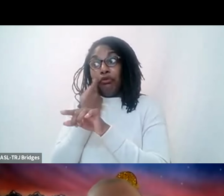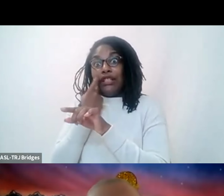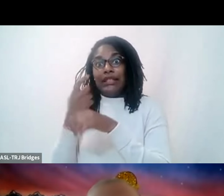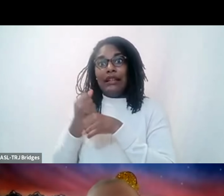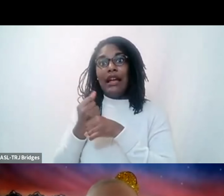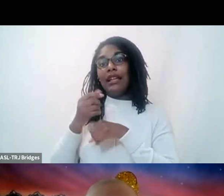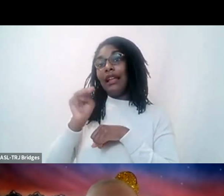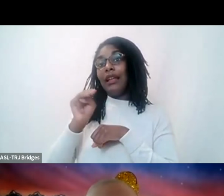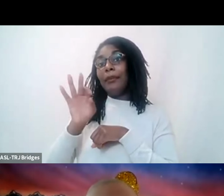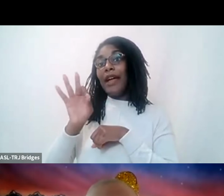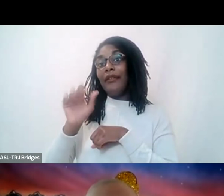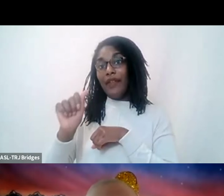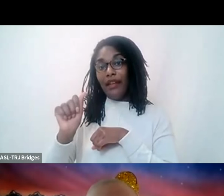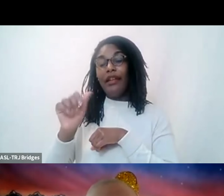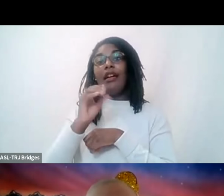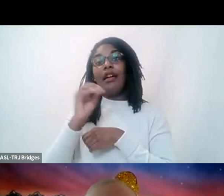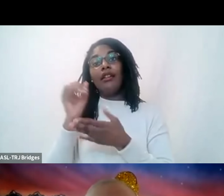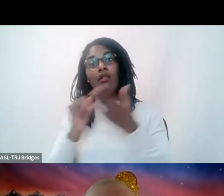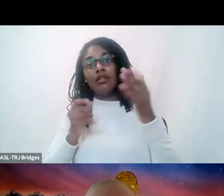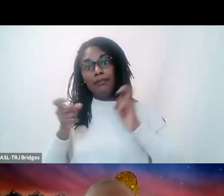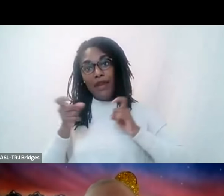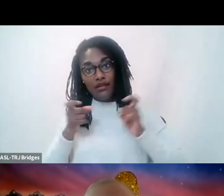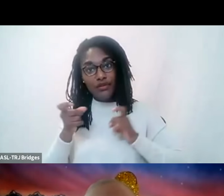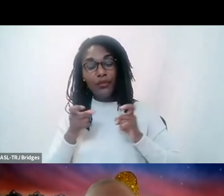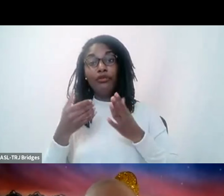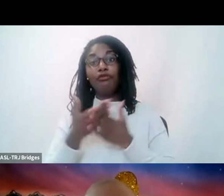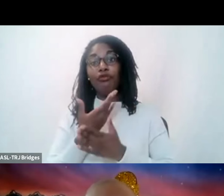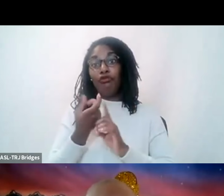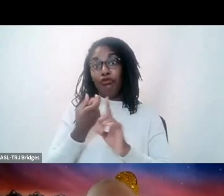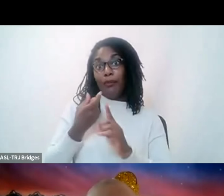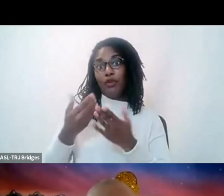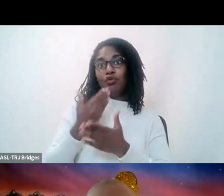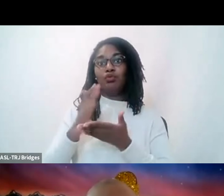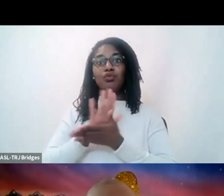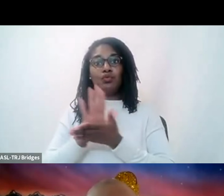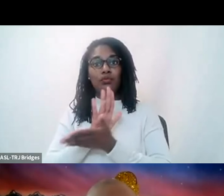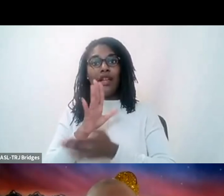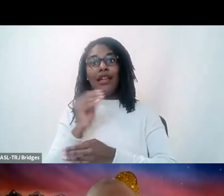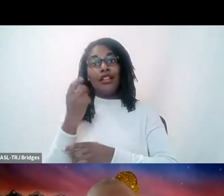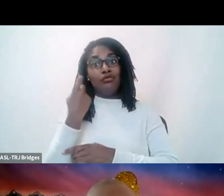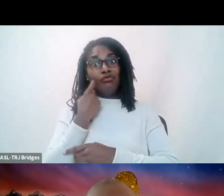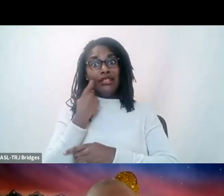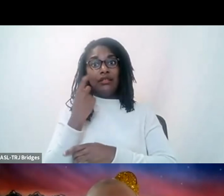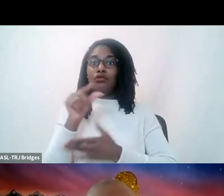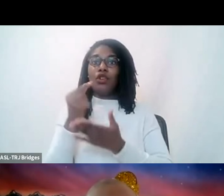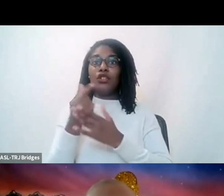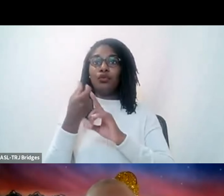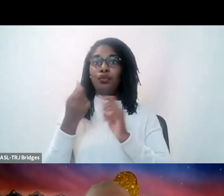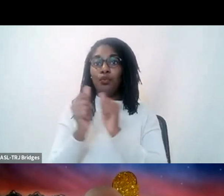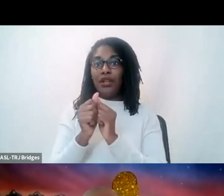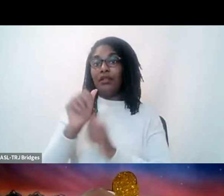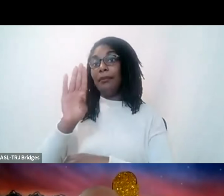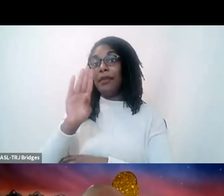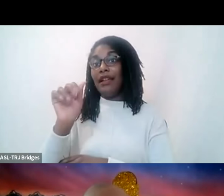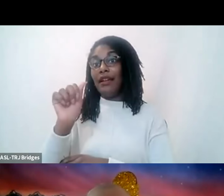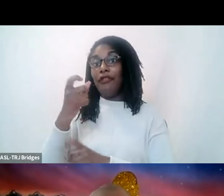Arts Management and Entrepreneurship from the New School after just graduating with a BFA in Jazz